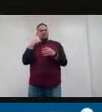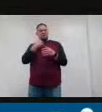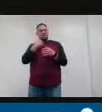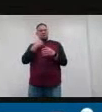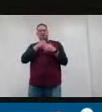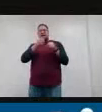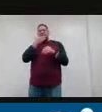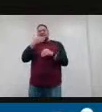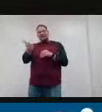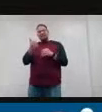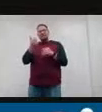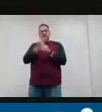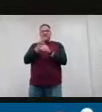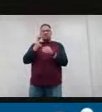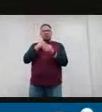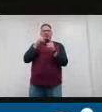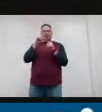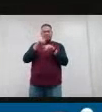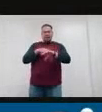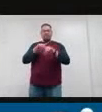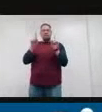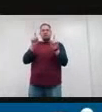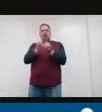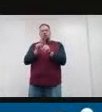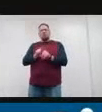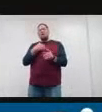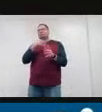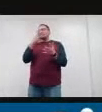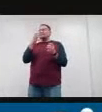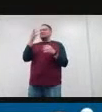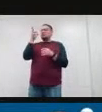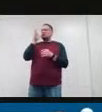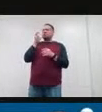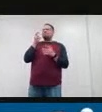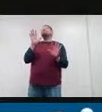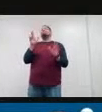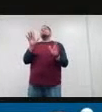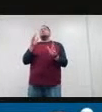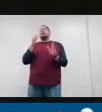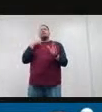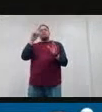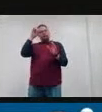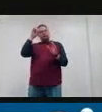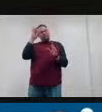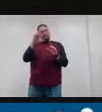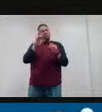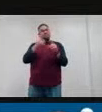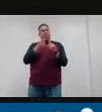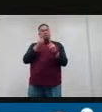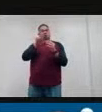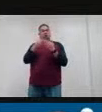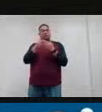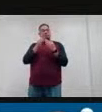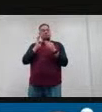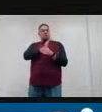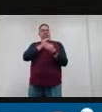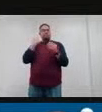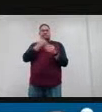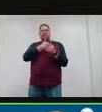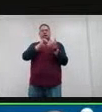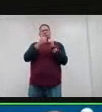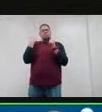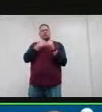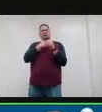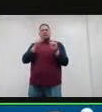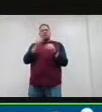time. But also would love to have input from all board members. So how can we do both?